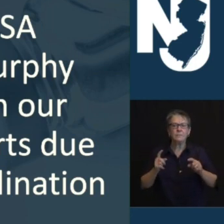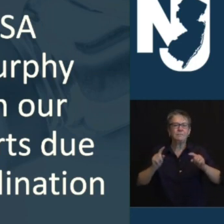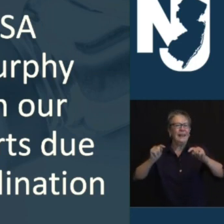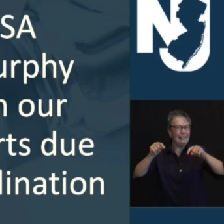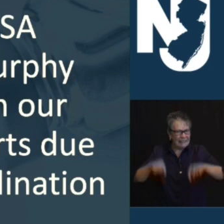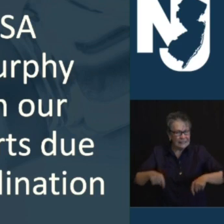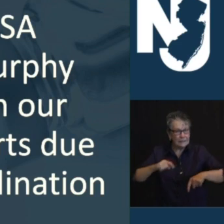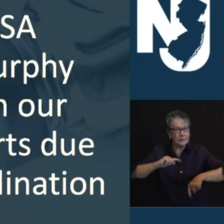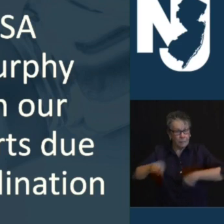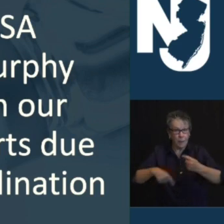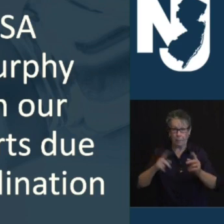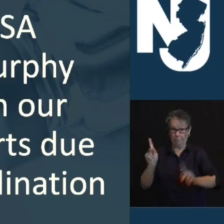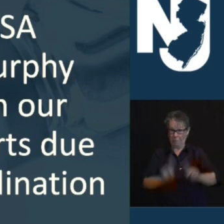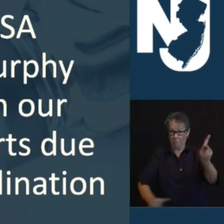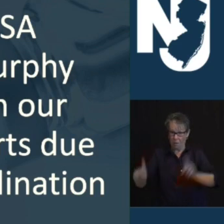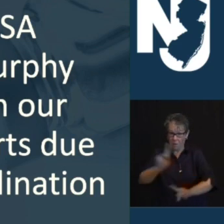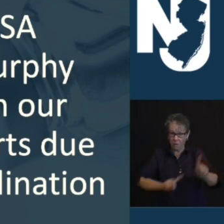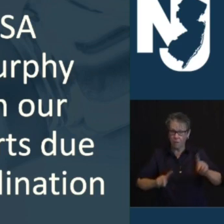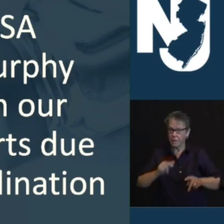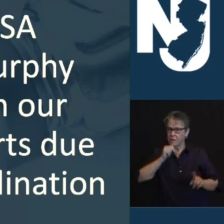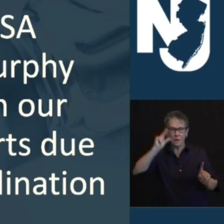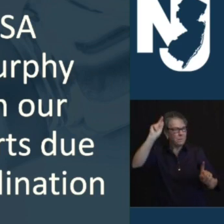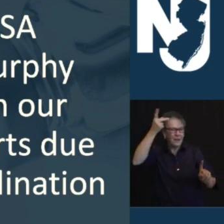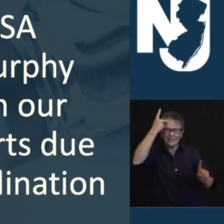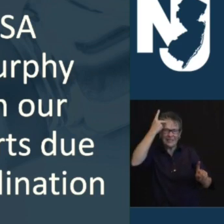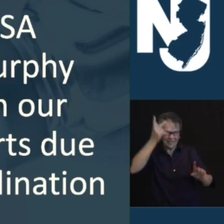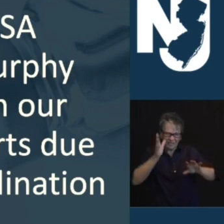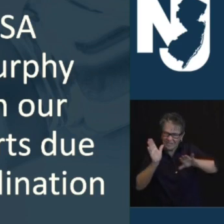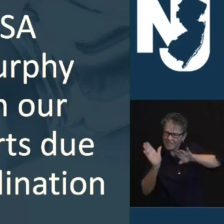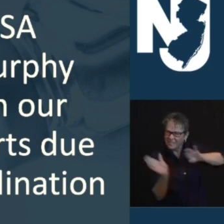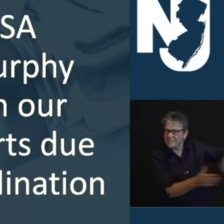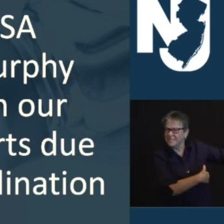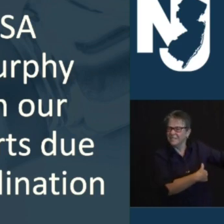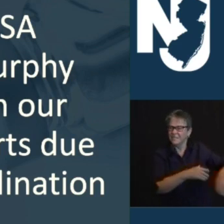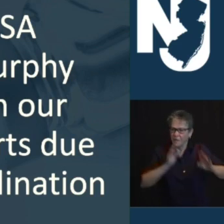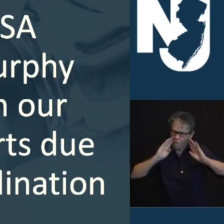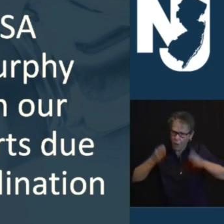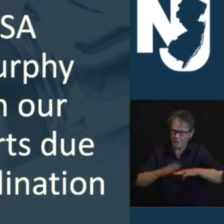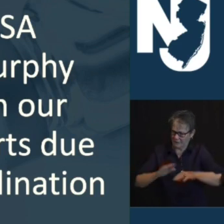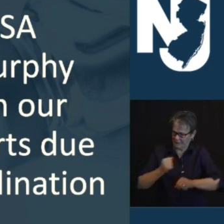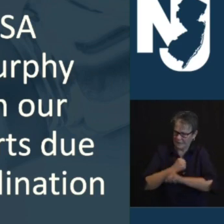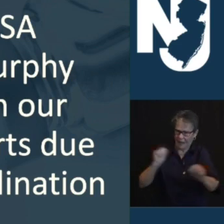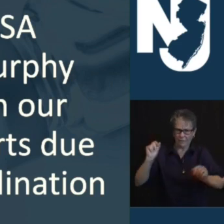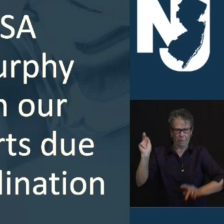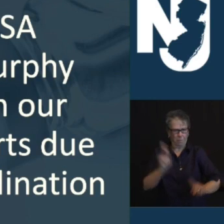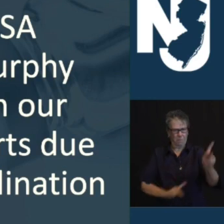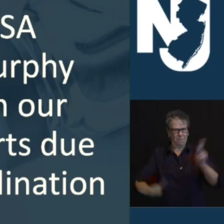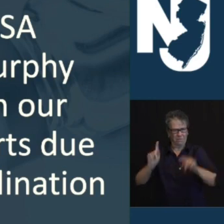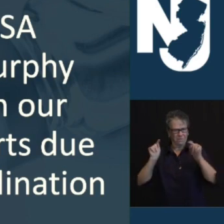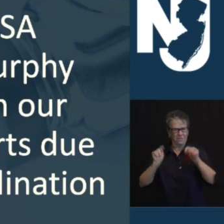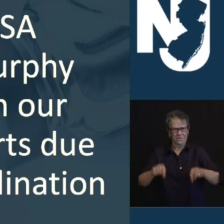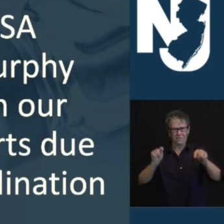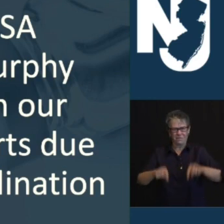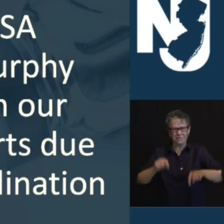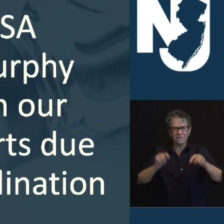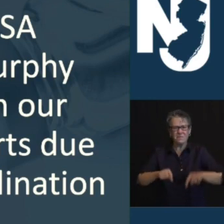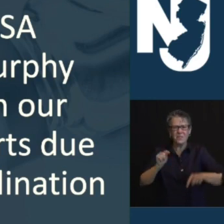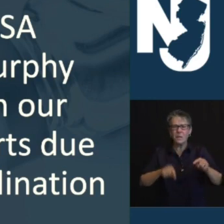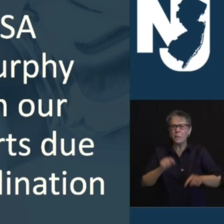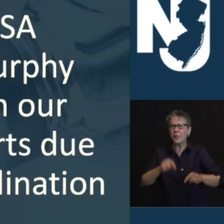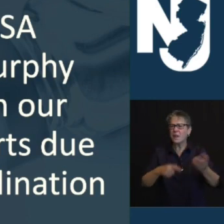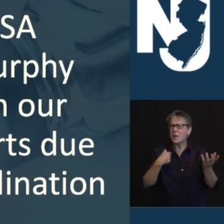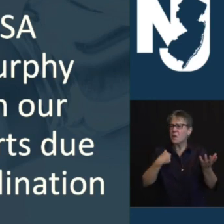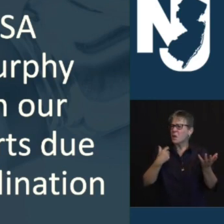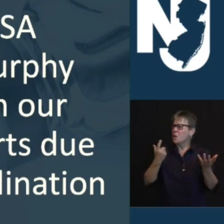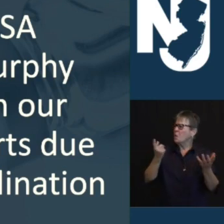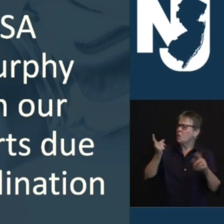of Washington and of the General Services Administration. As I said, we're not going to be improvising on this, and we cannot have the